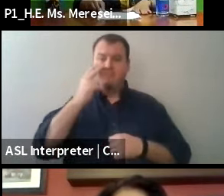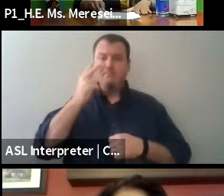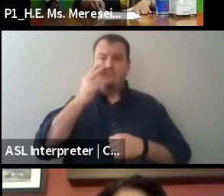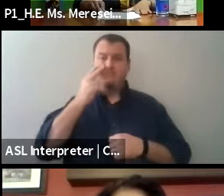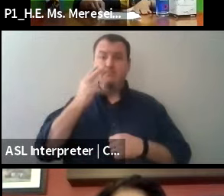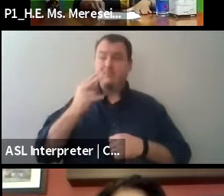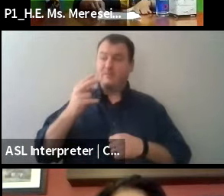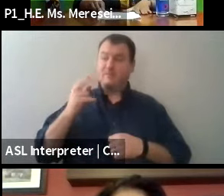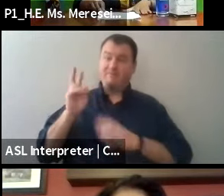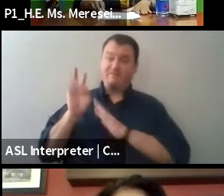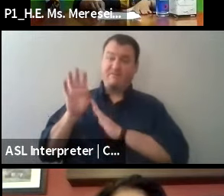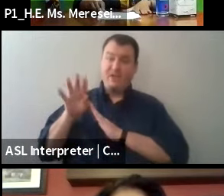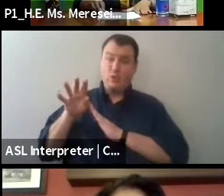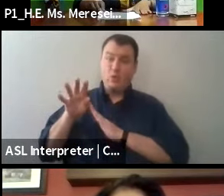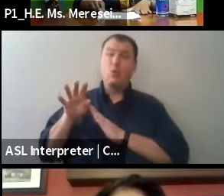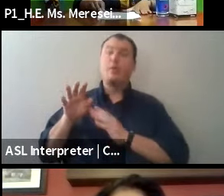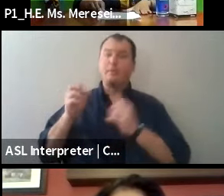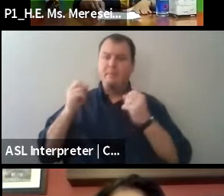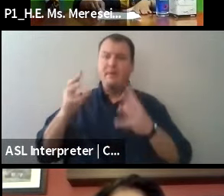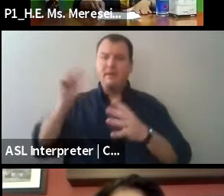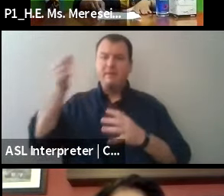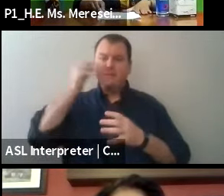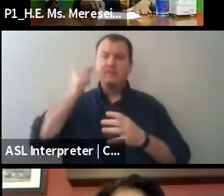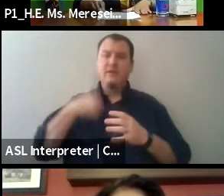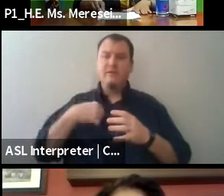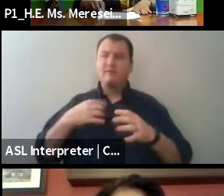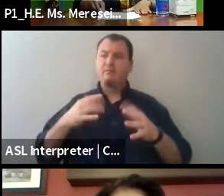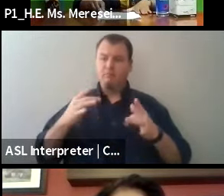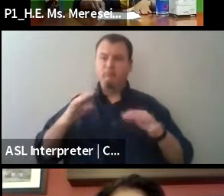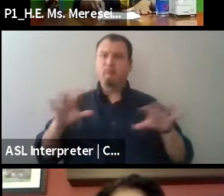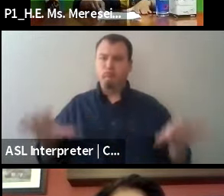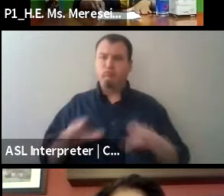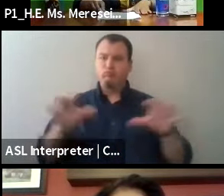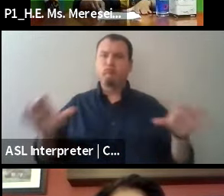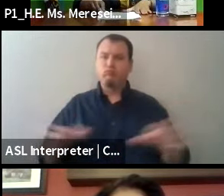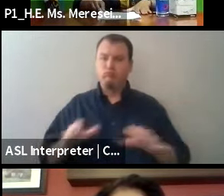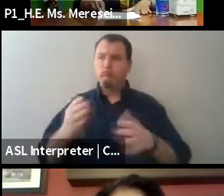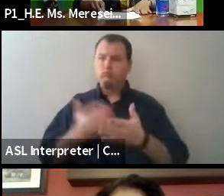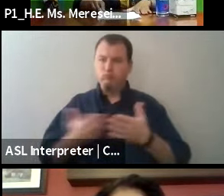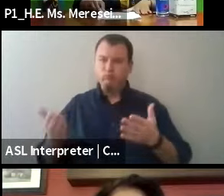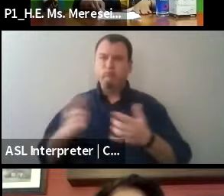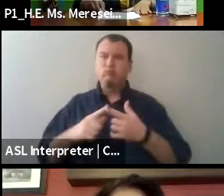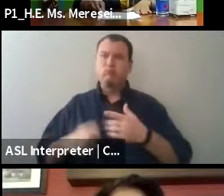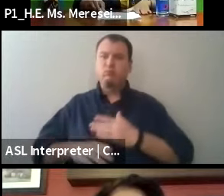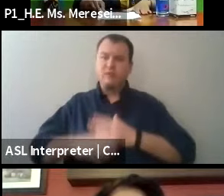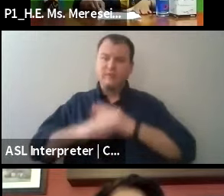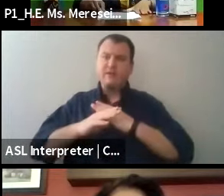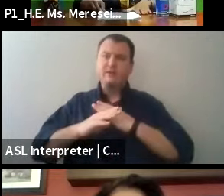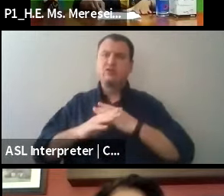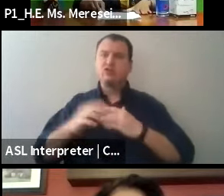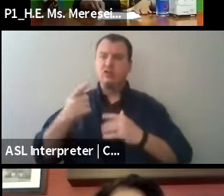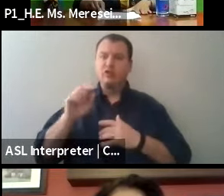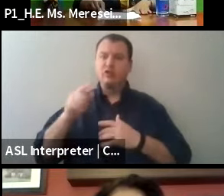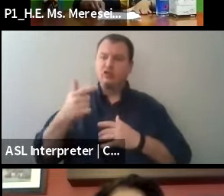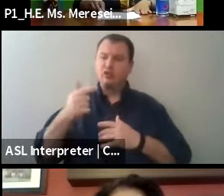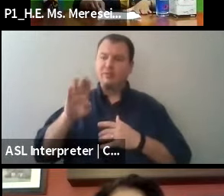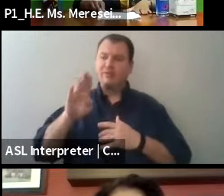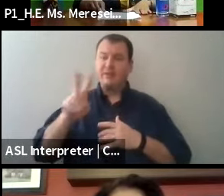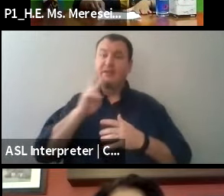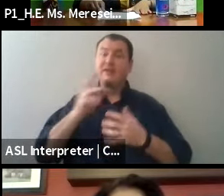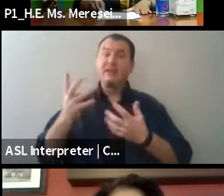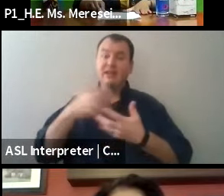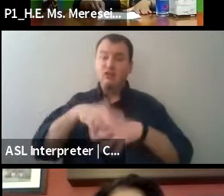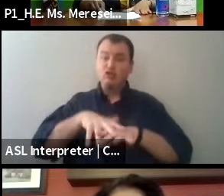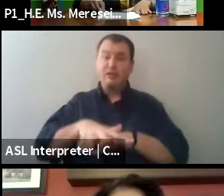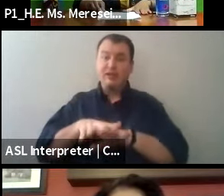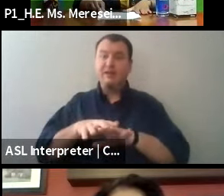video, many governments have taken very concrete measures to prevent gender-based violence by integrating measures